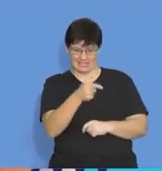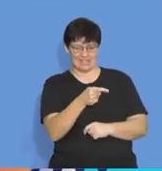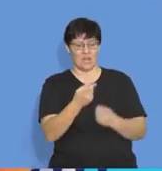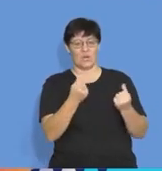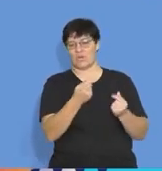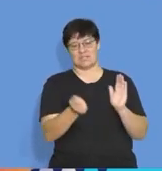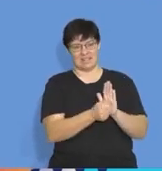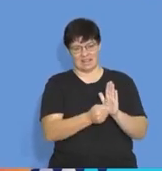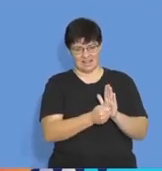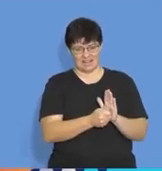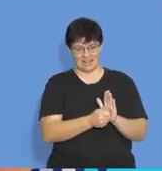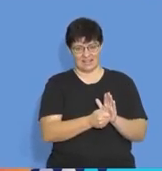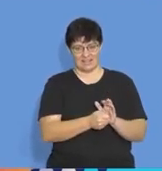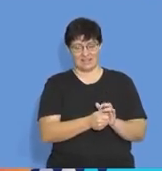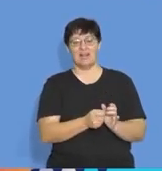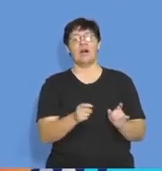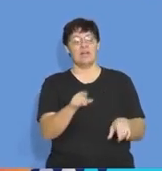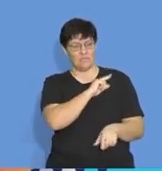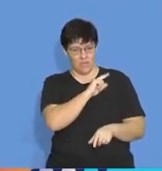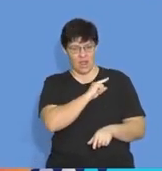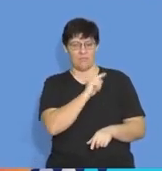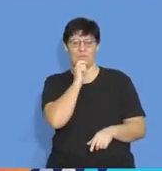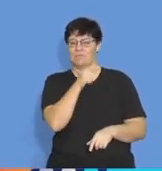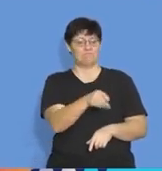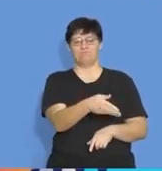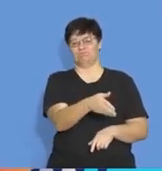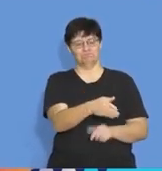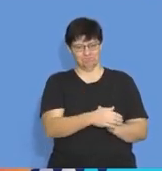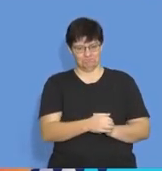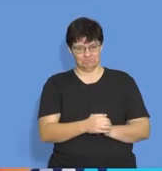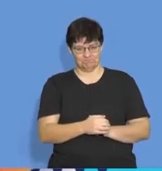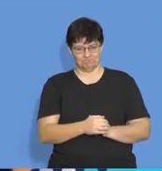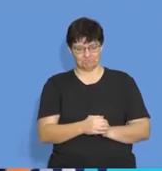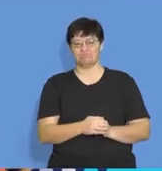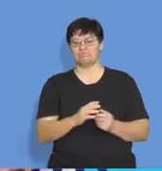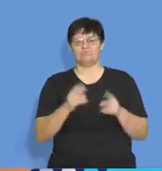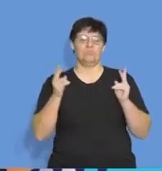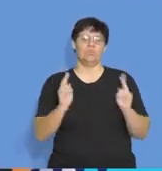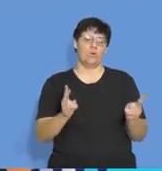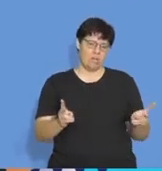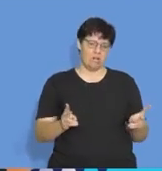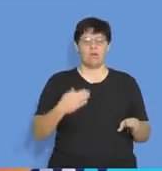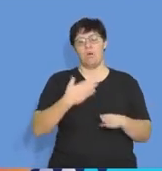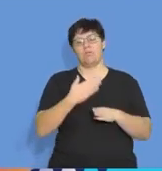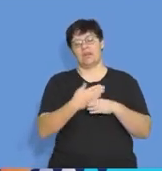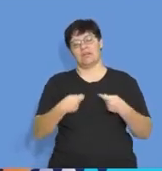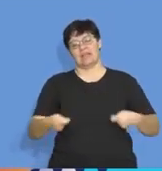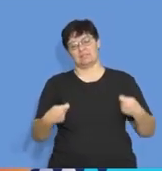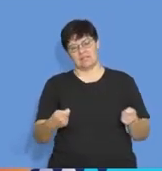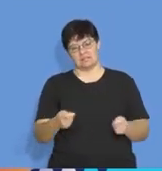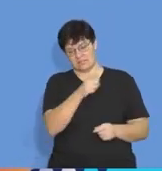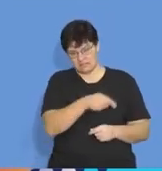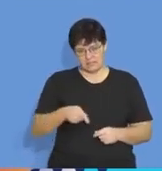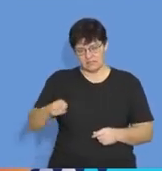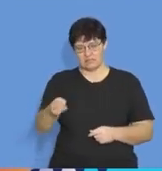of sales and will therefore not be used. Rather, it's a normal operating expense that will go to